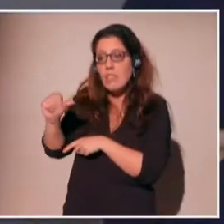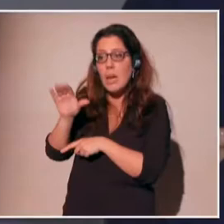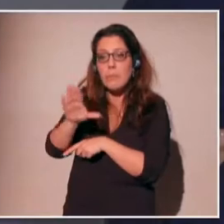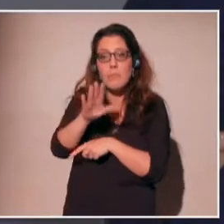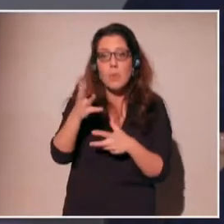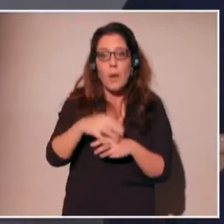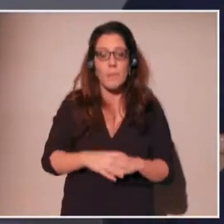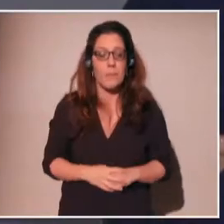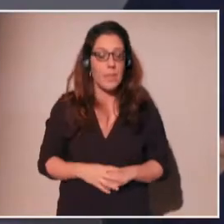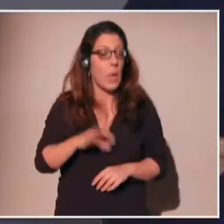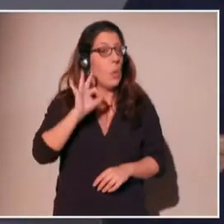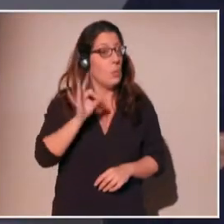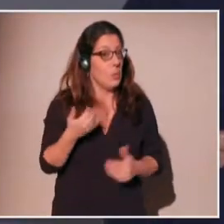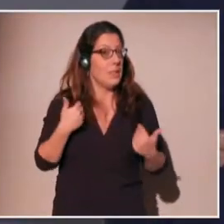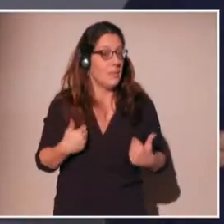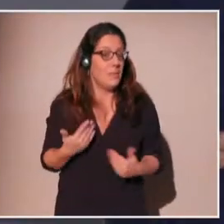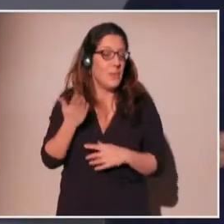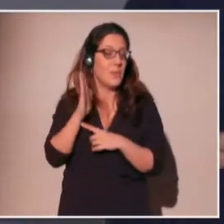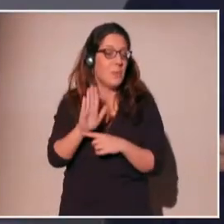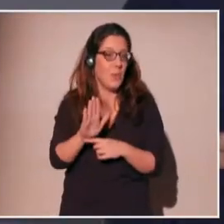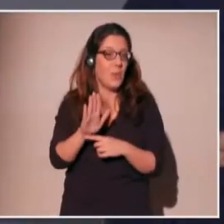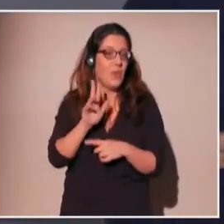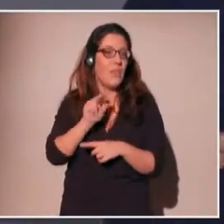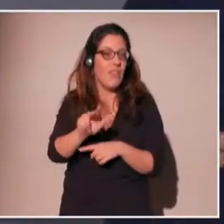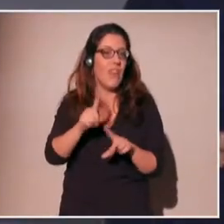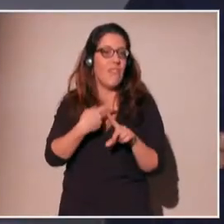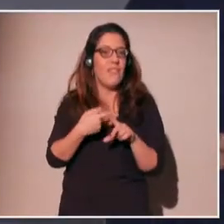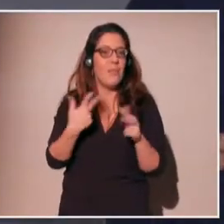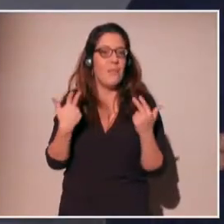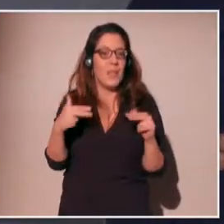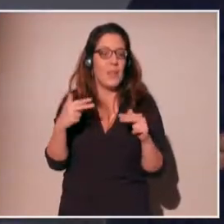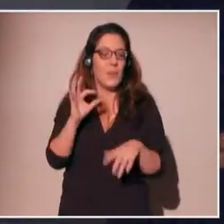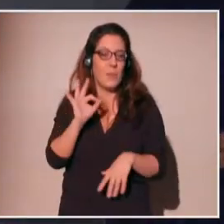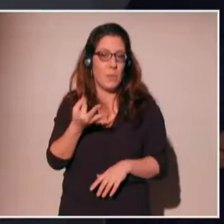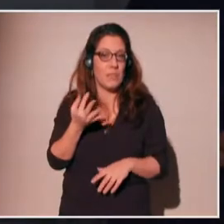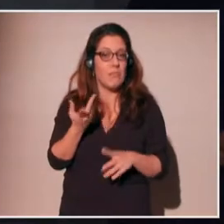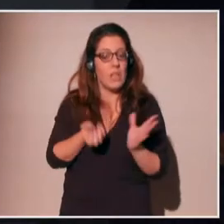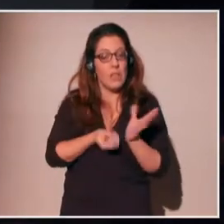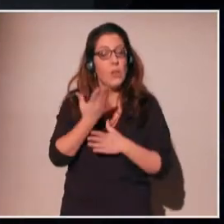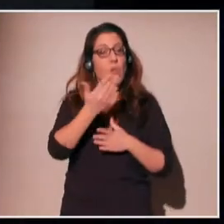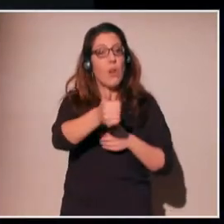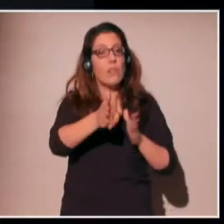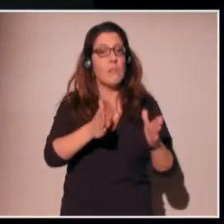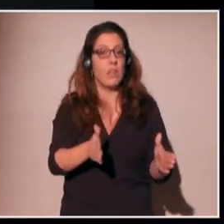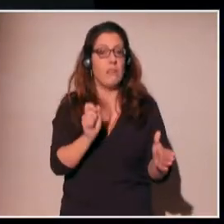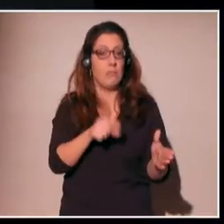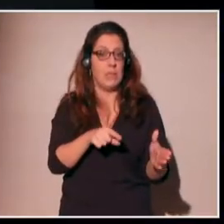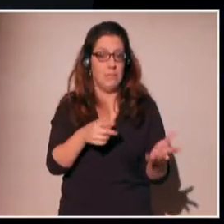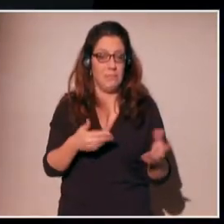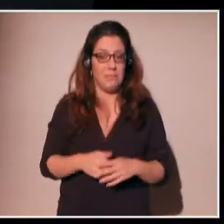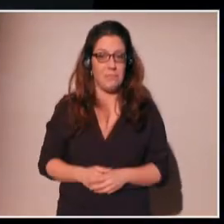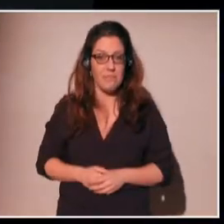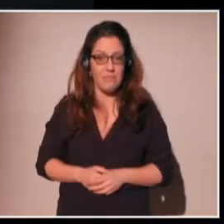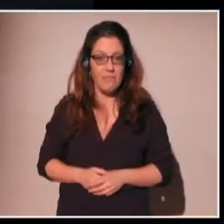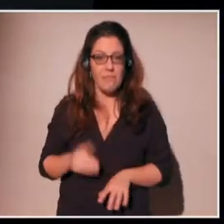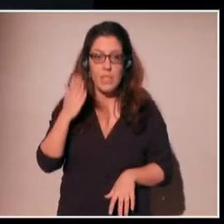video. This video is because this area is new. If you want to have humans creating, they can create through